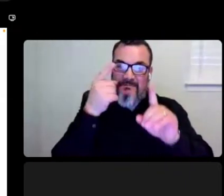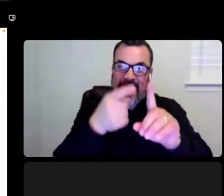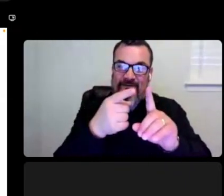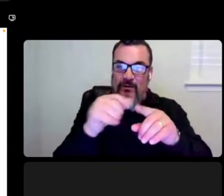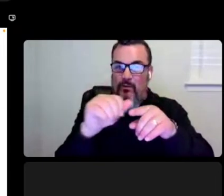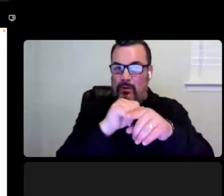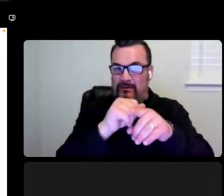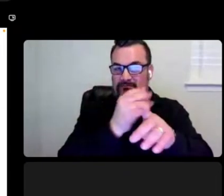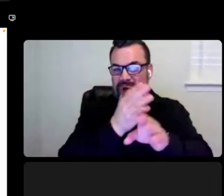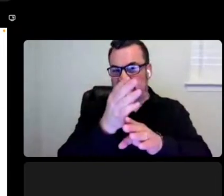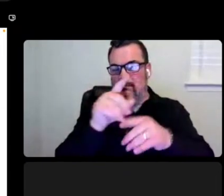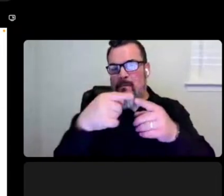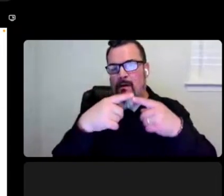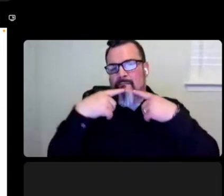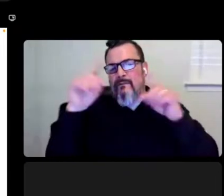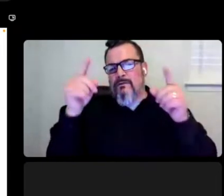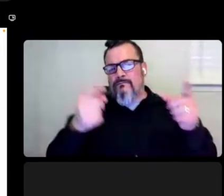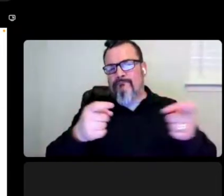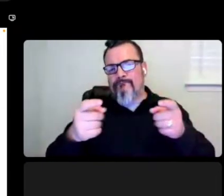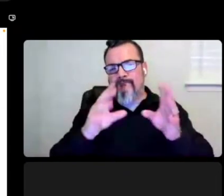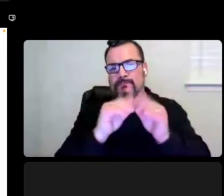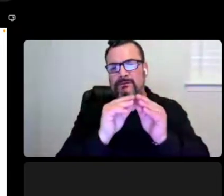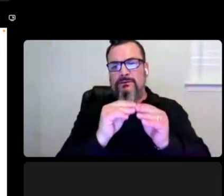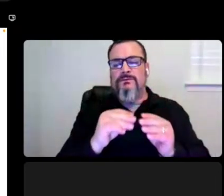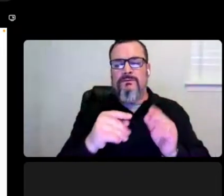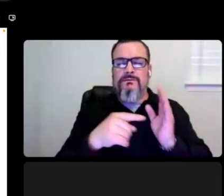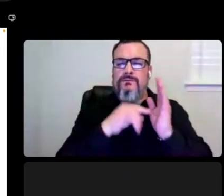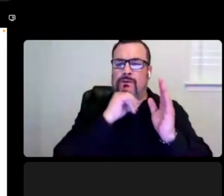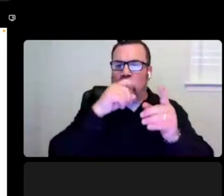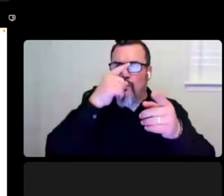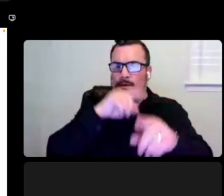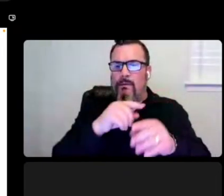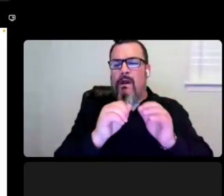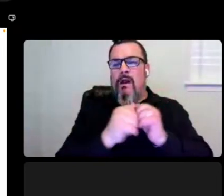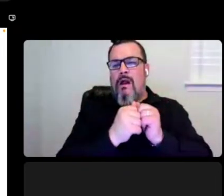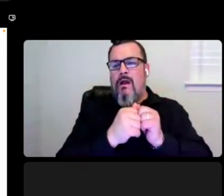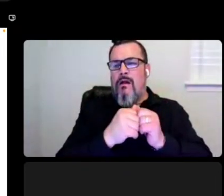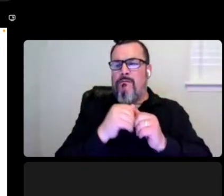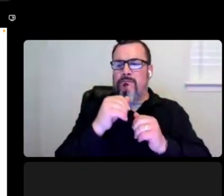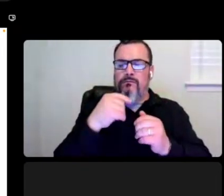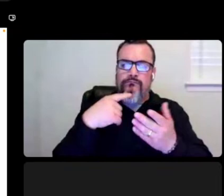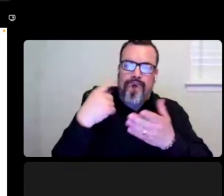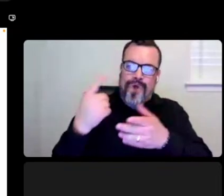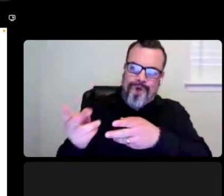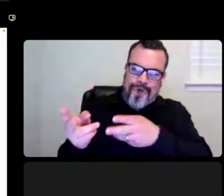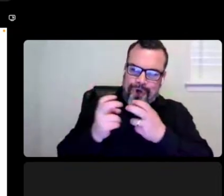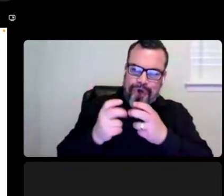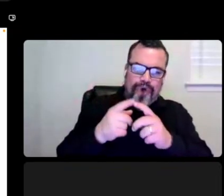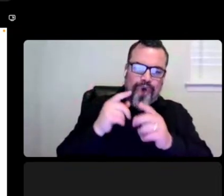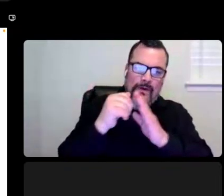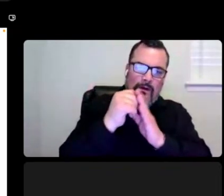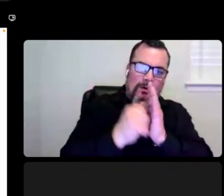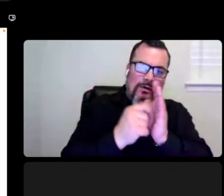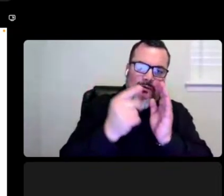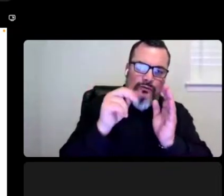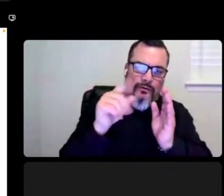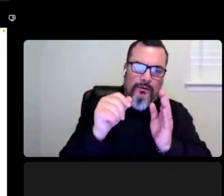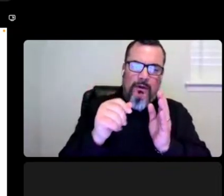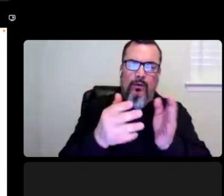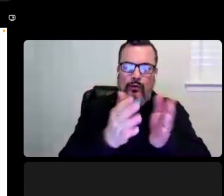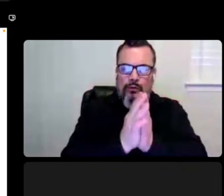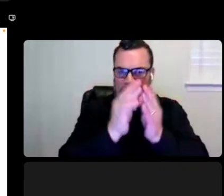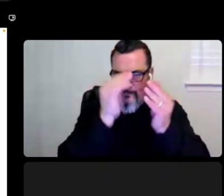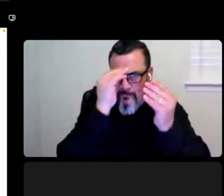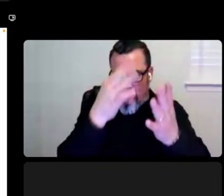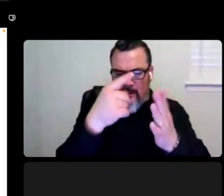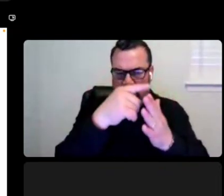practices around effective governance meetings. These are the agreements about how an item gets pulled from an agenda, requesting information.